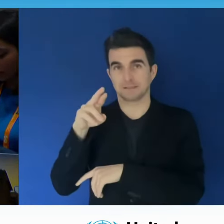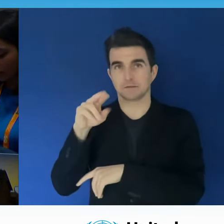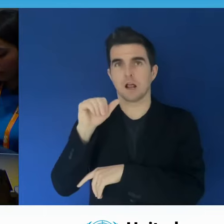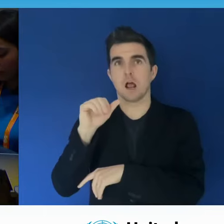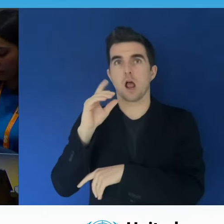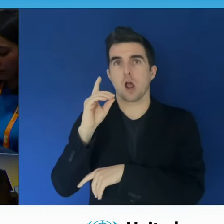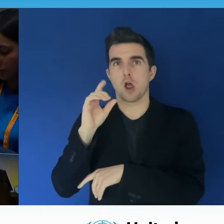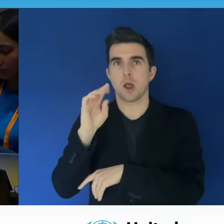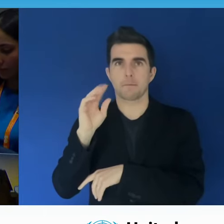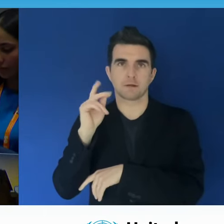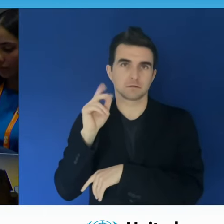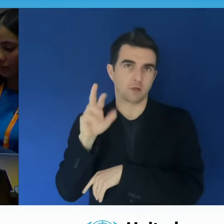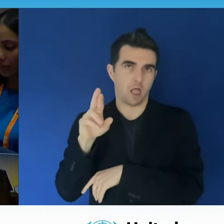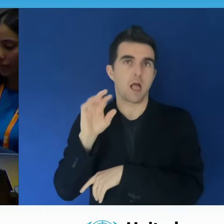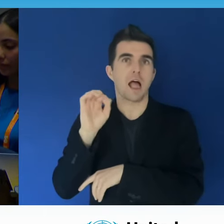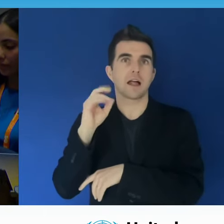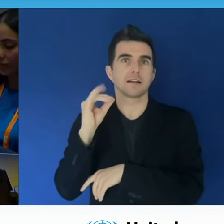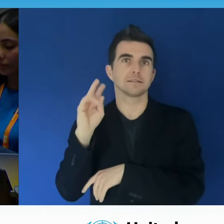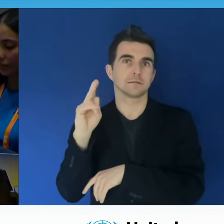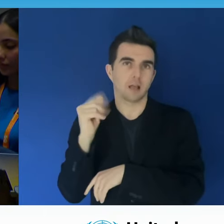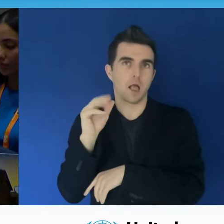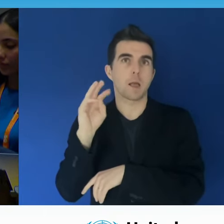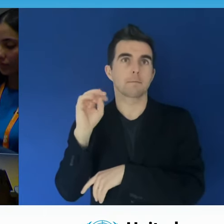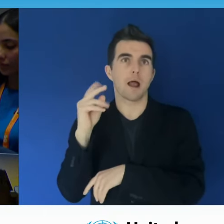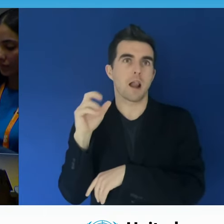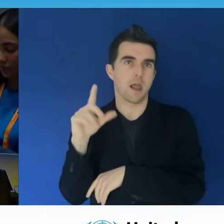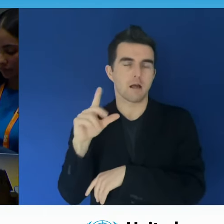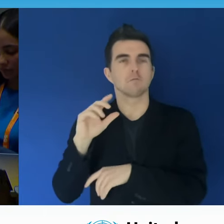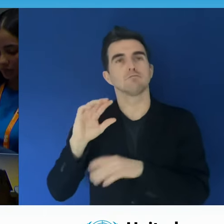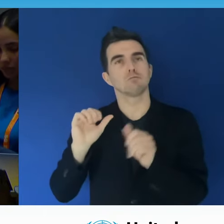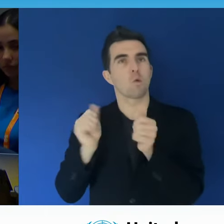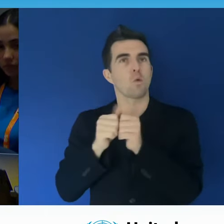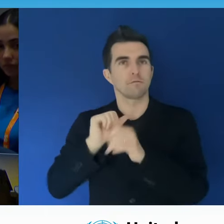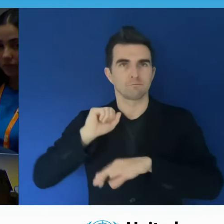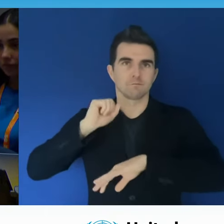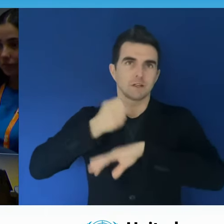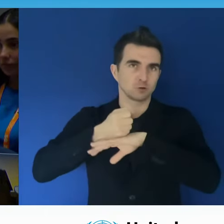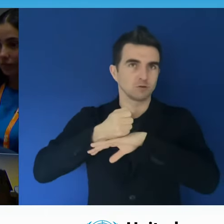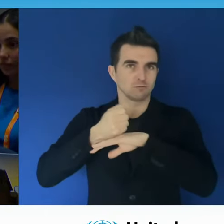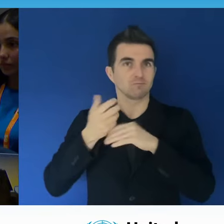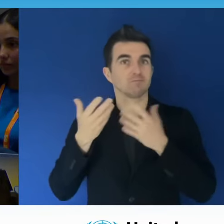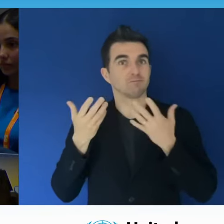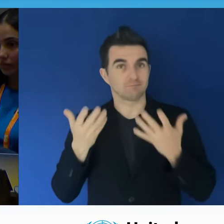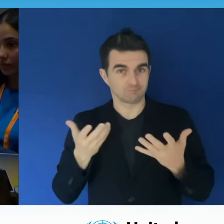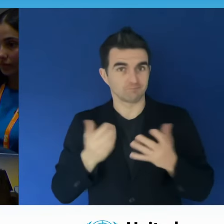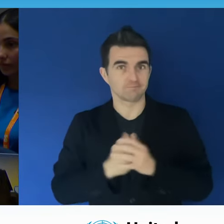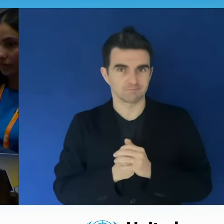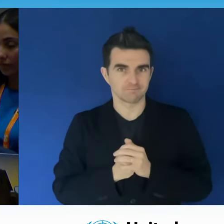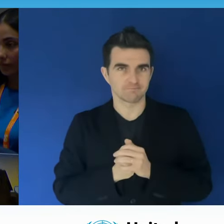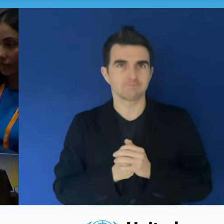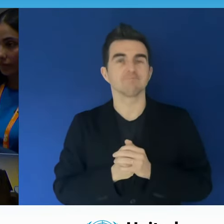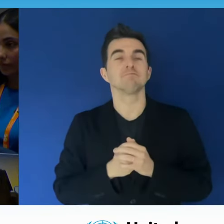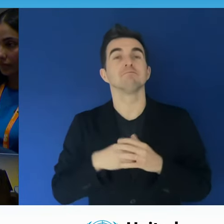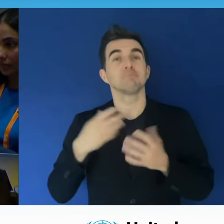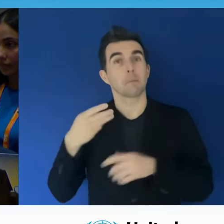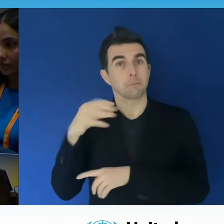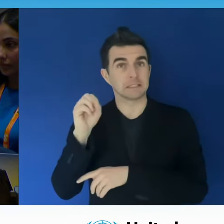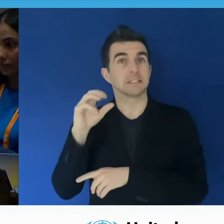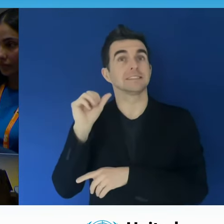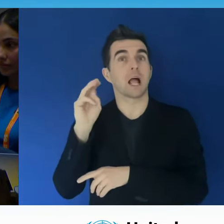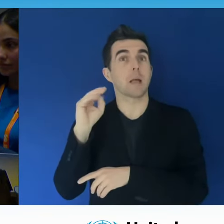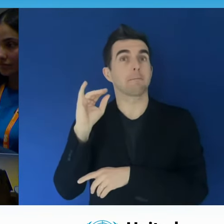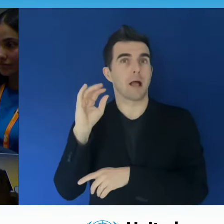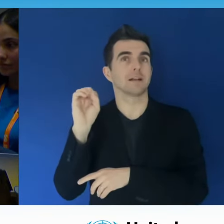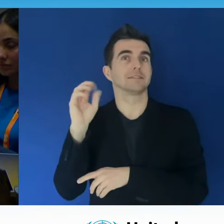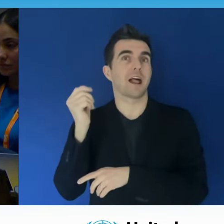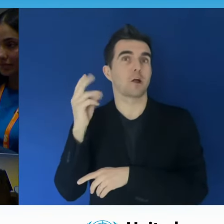Segundo, Icaland youth leader from the Philippines, and Ms. Lopa Banerjee,